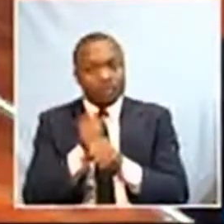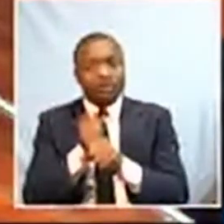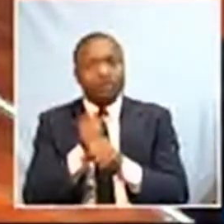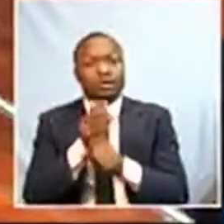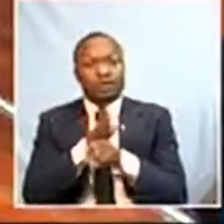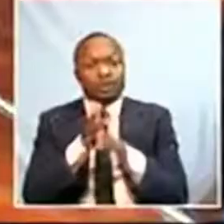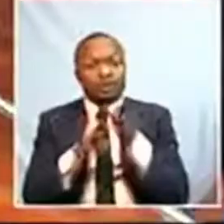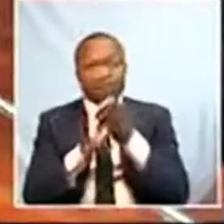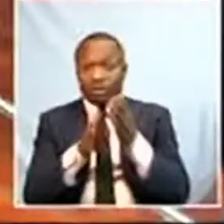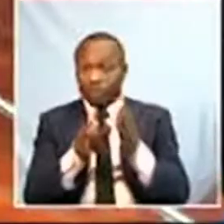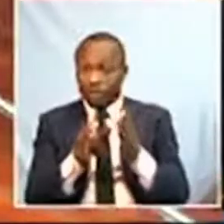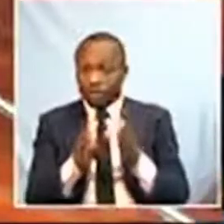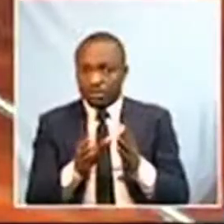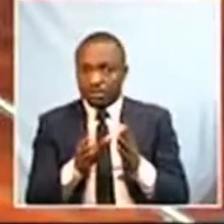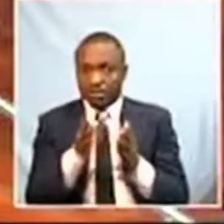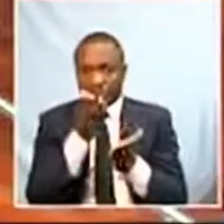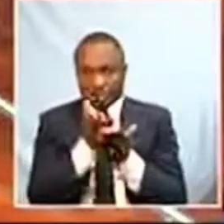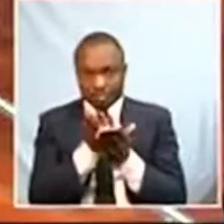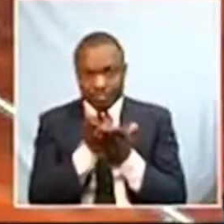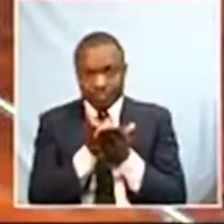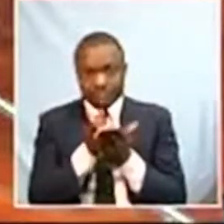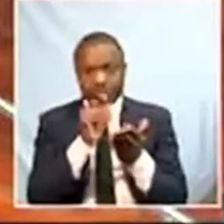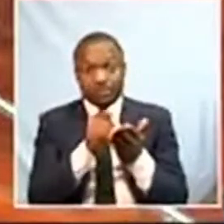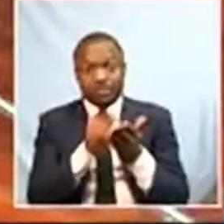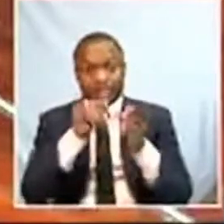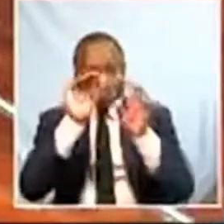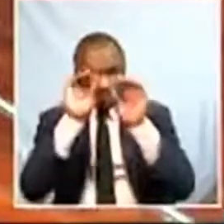contractor suggesting of a liability